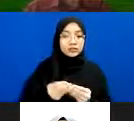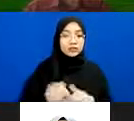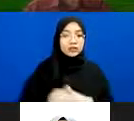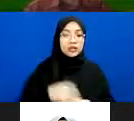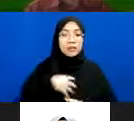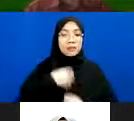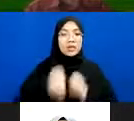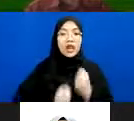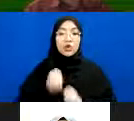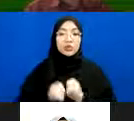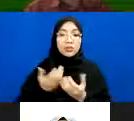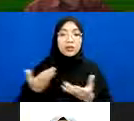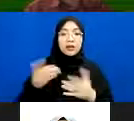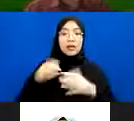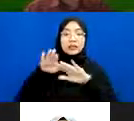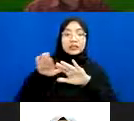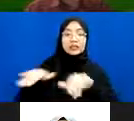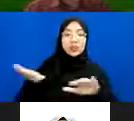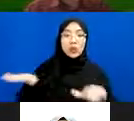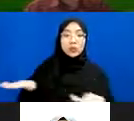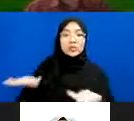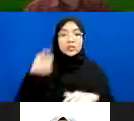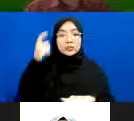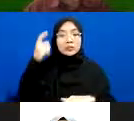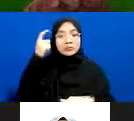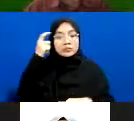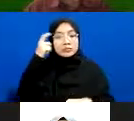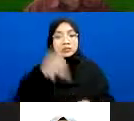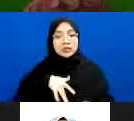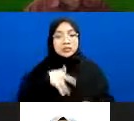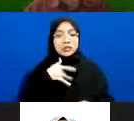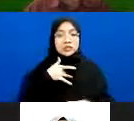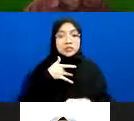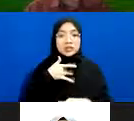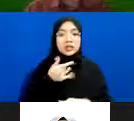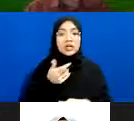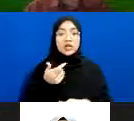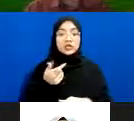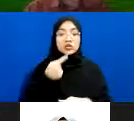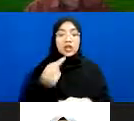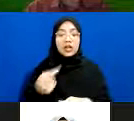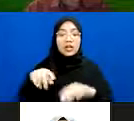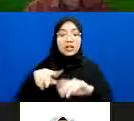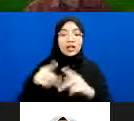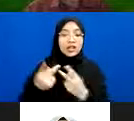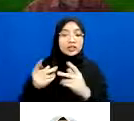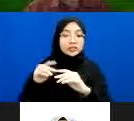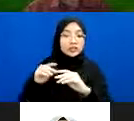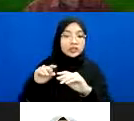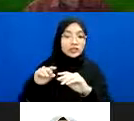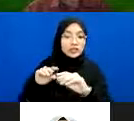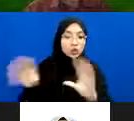teachers and students think, feel, and behave towards inclusion, classrooms, and